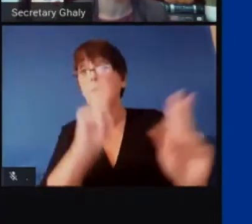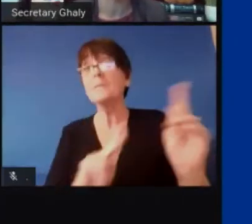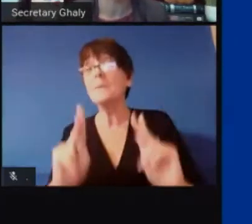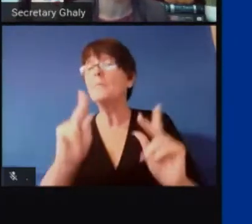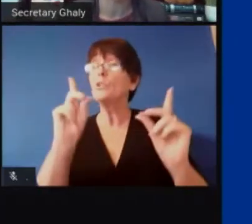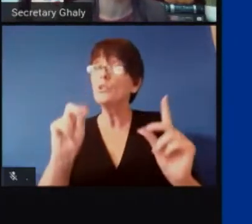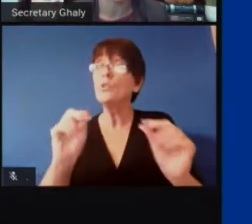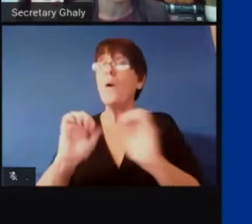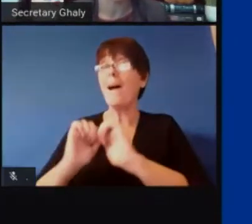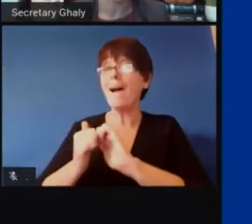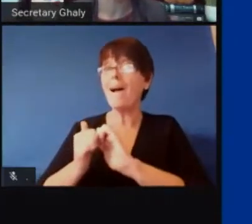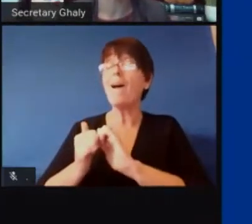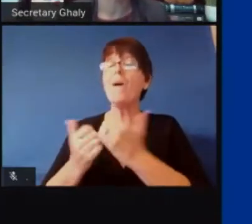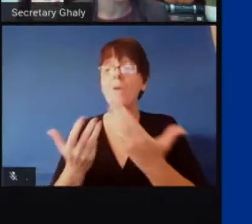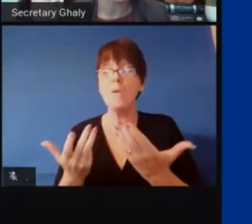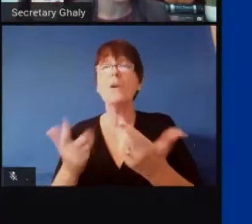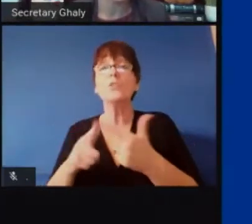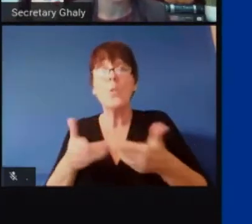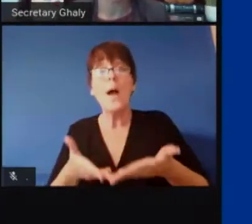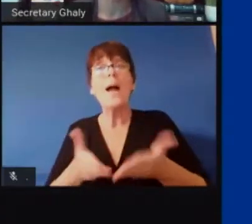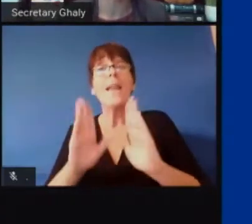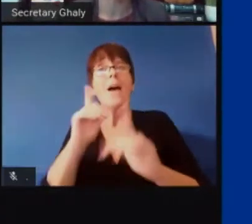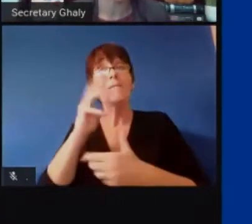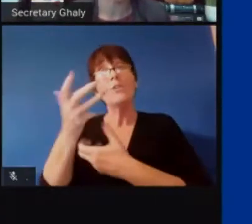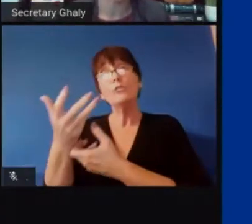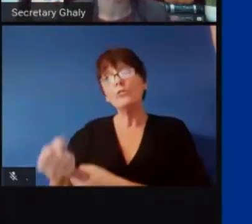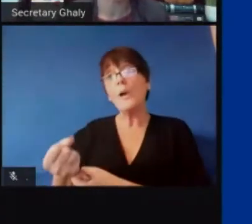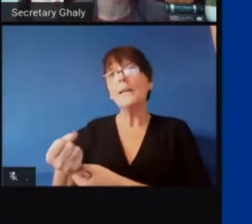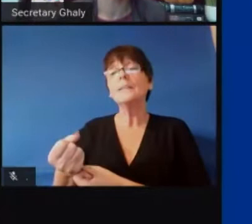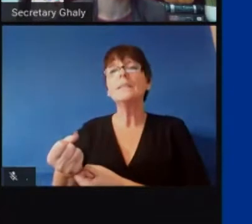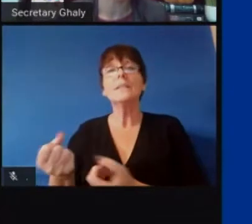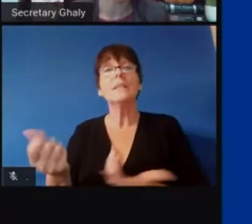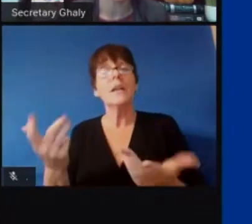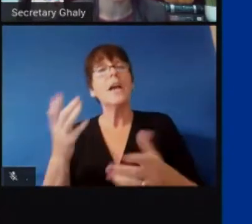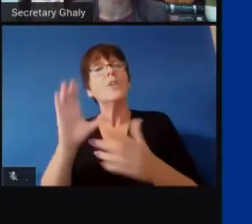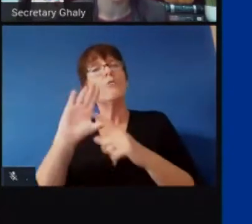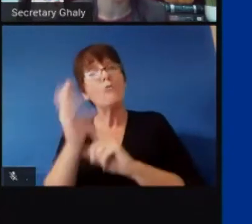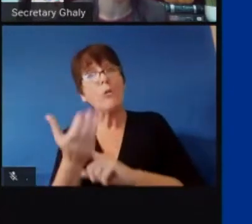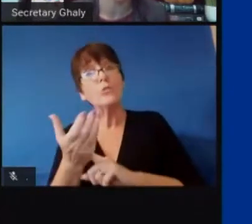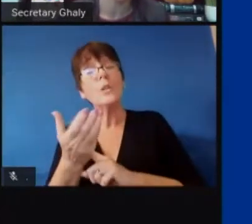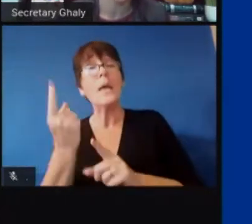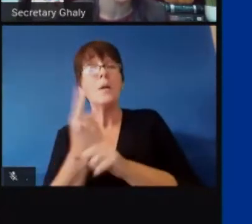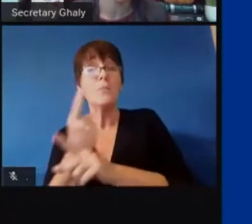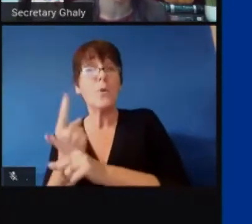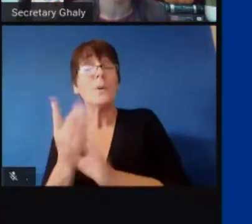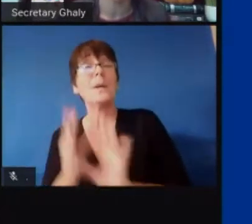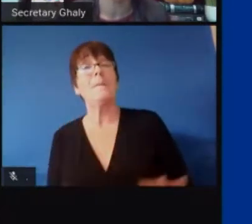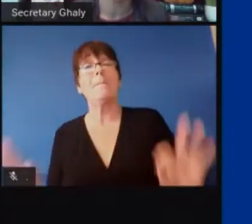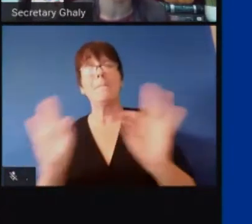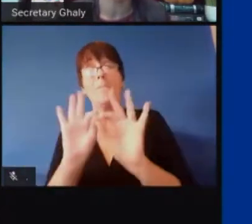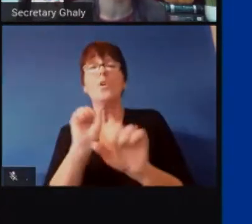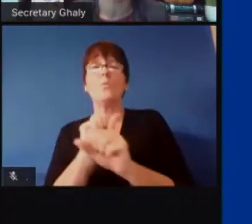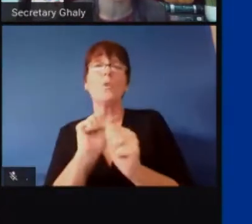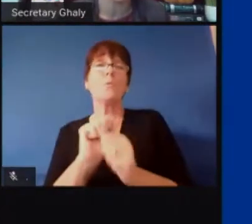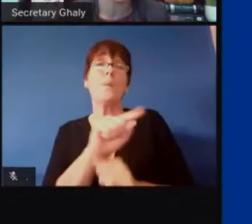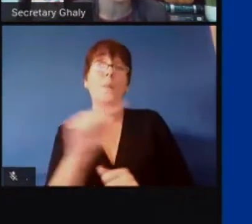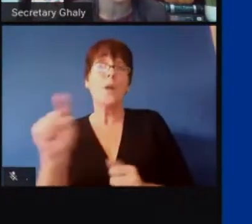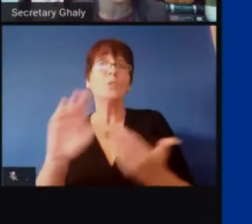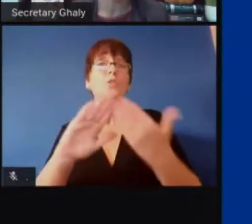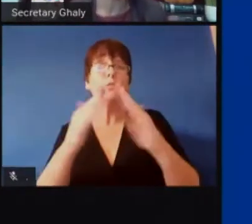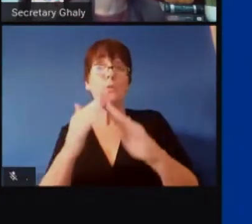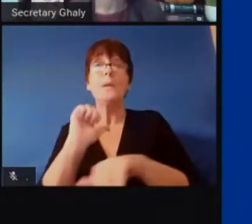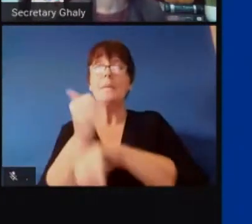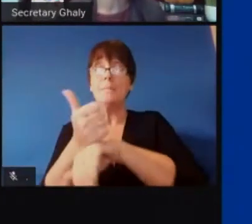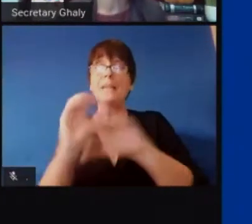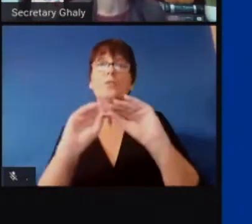that in a way that allows for trust, allows it to be culturally appropriate. So it's really, again, important to work closely with those community-based